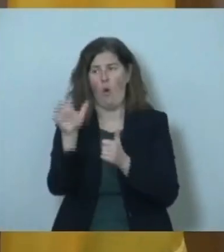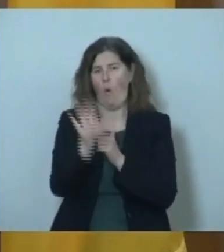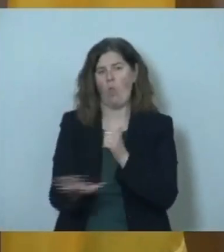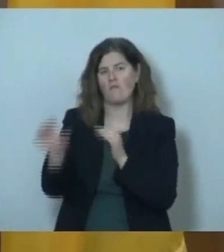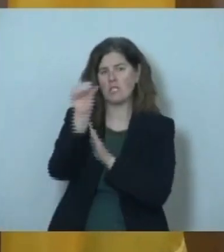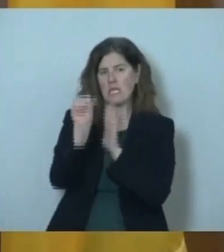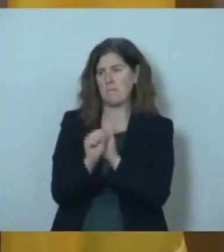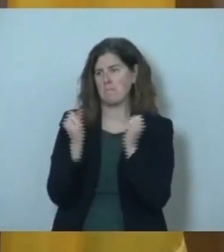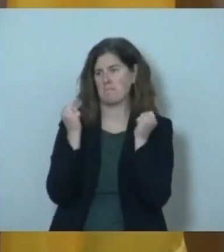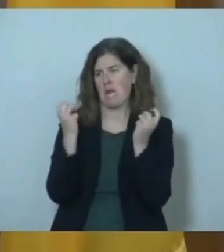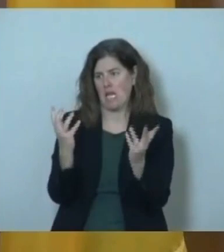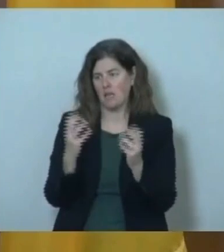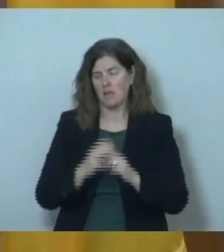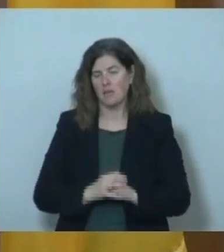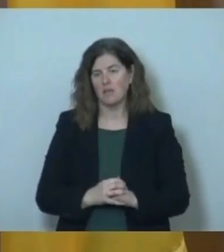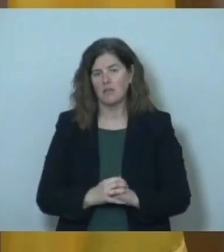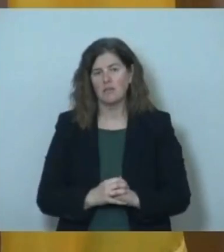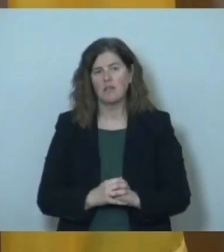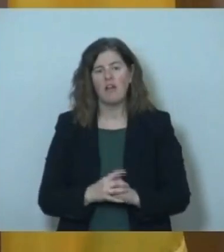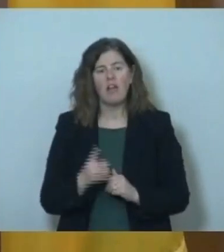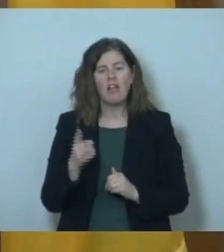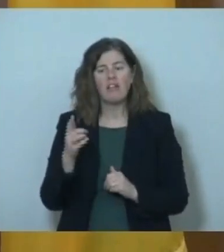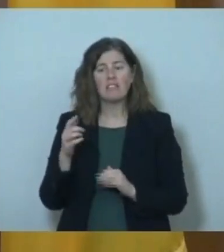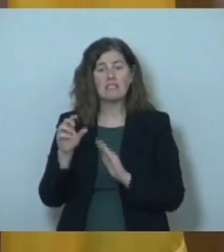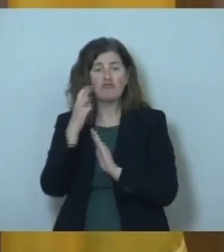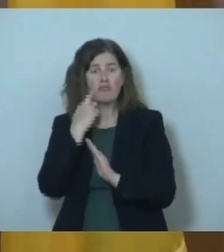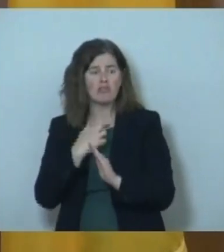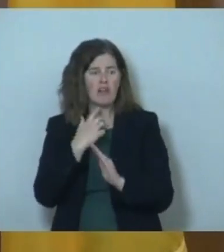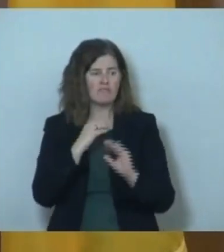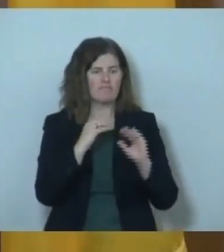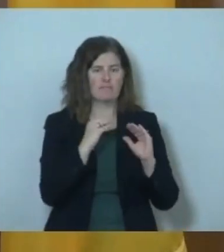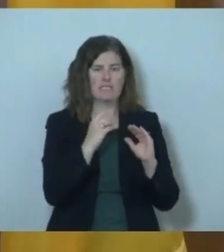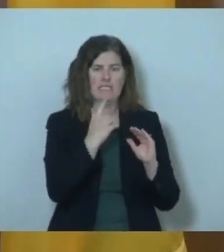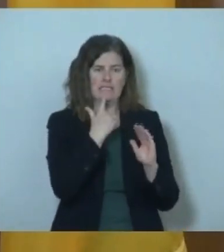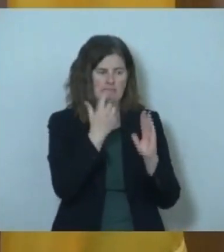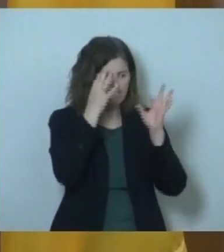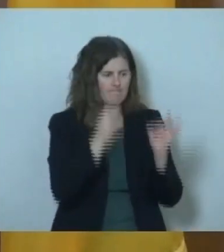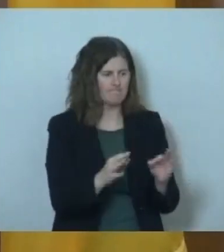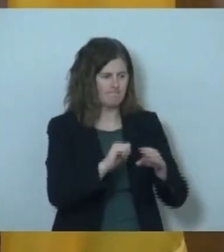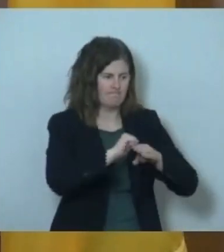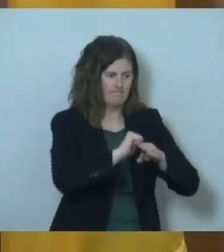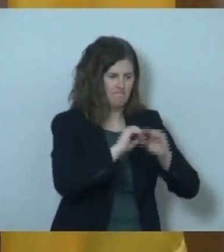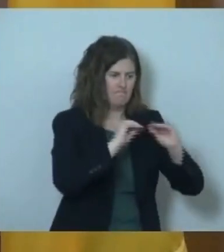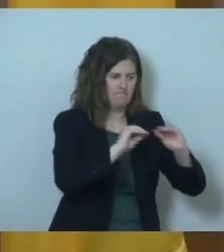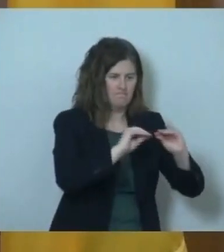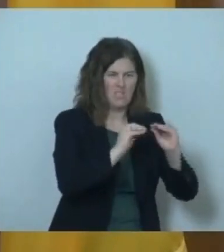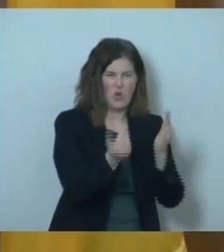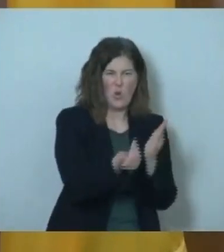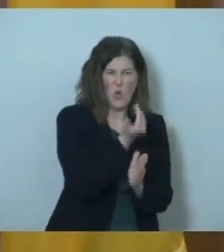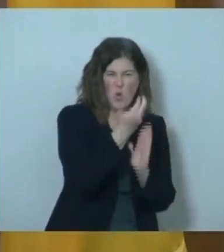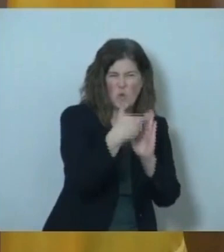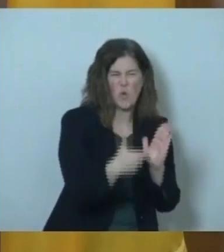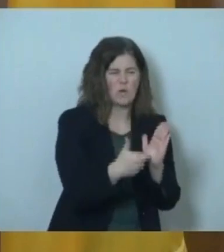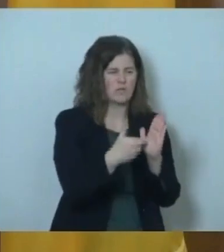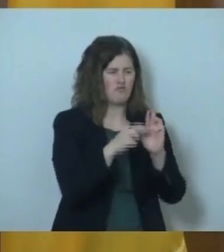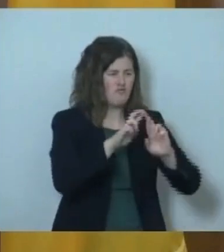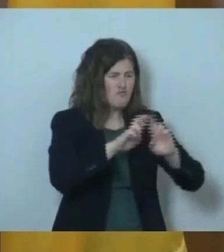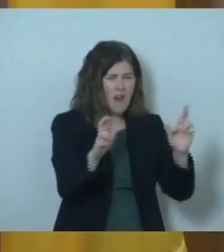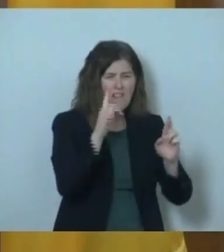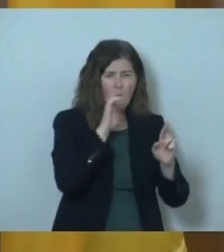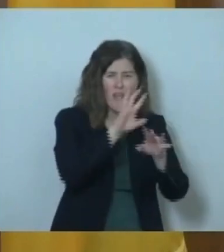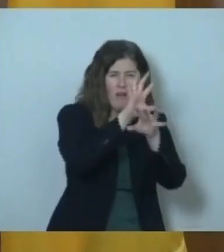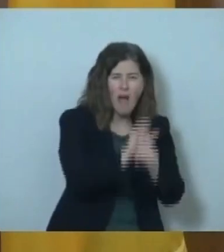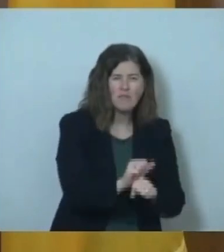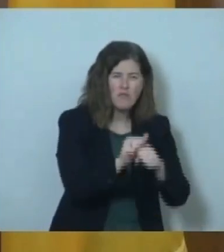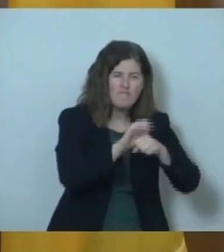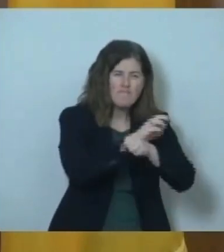statewide have worked on retraining their personnel, getting ready for COVID-safe practices. That means,